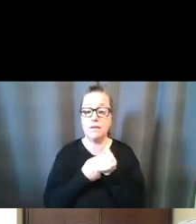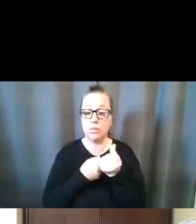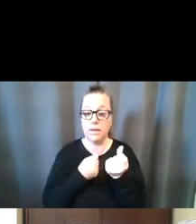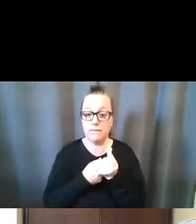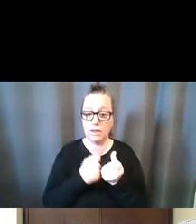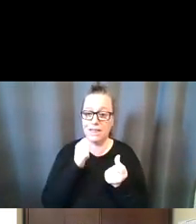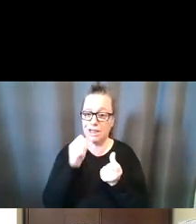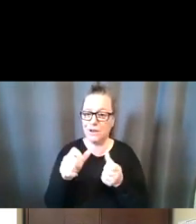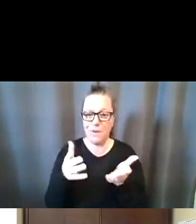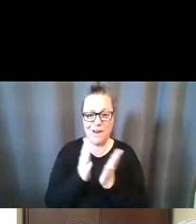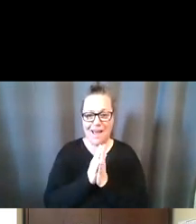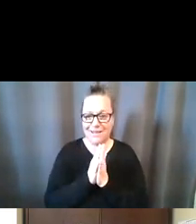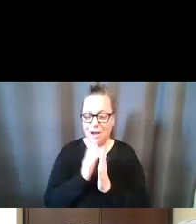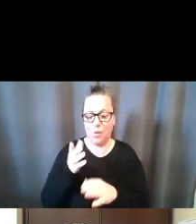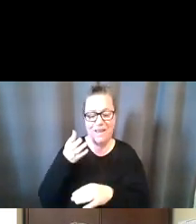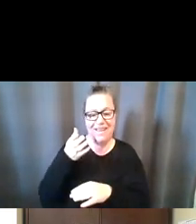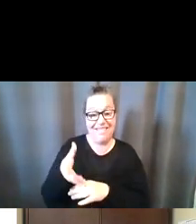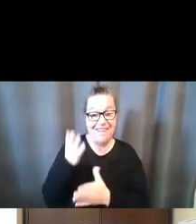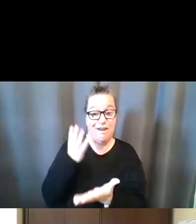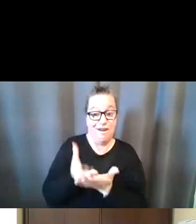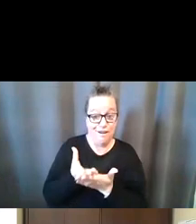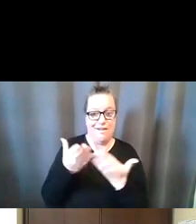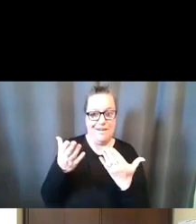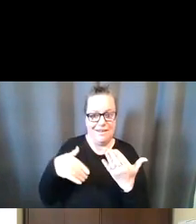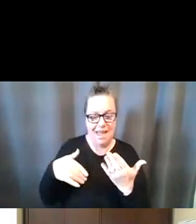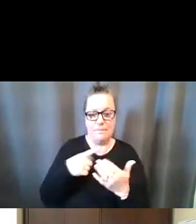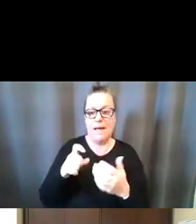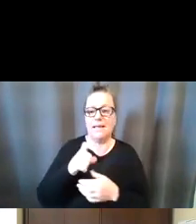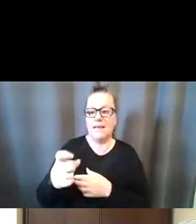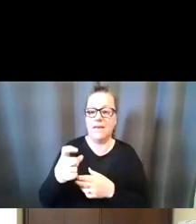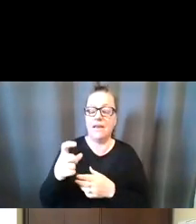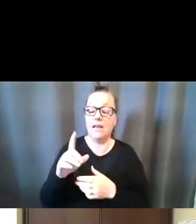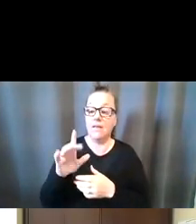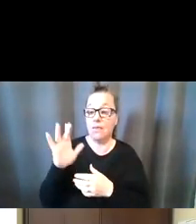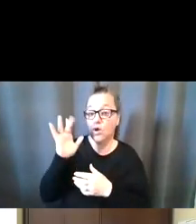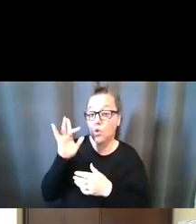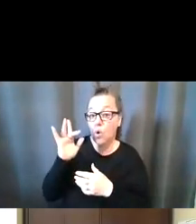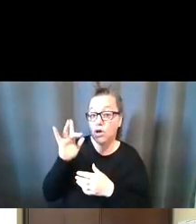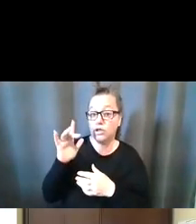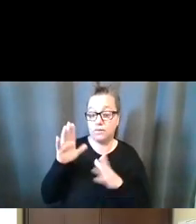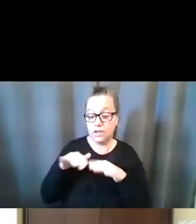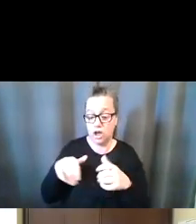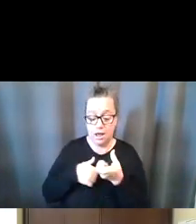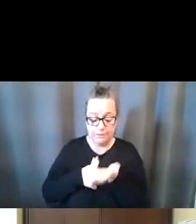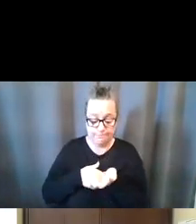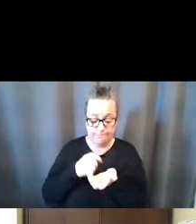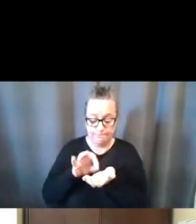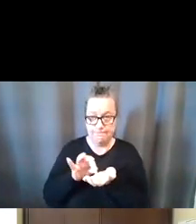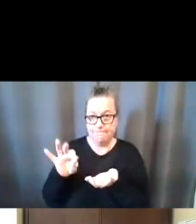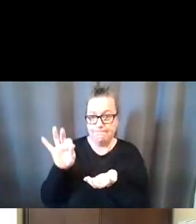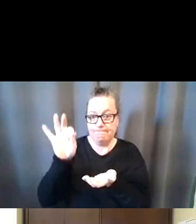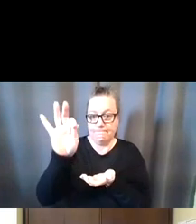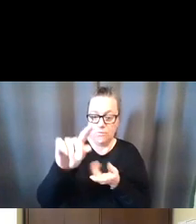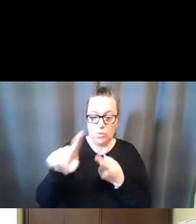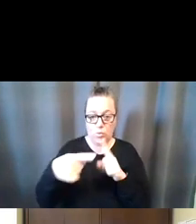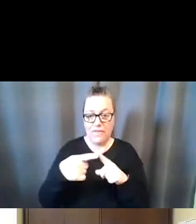don't ask, are we there yet? By providing those quarters that the child had to look at and hand forward when they decided to